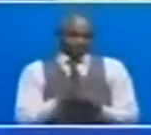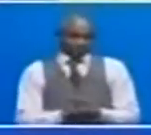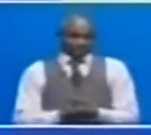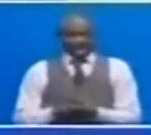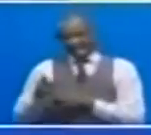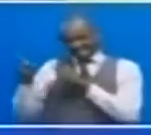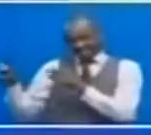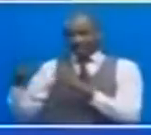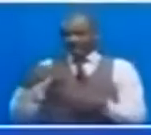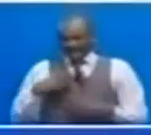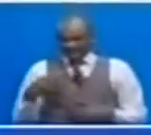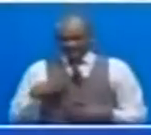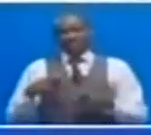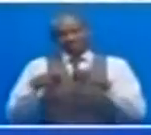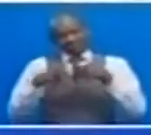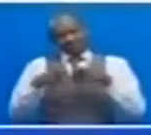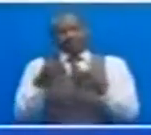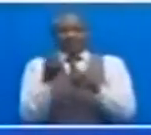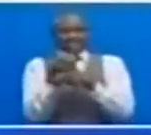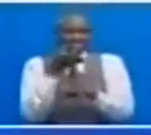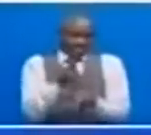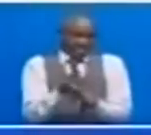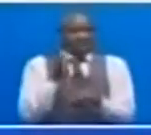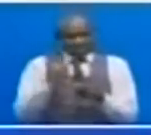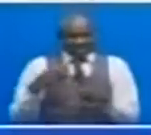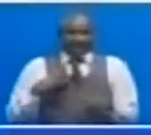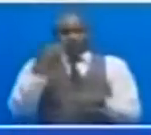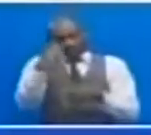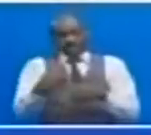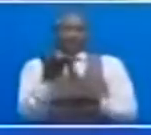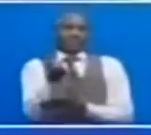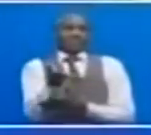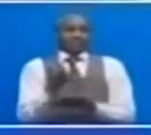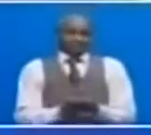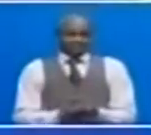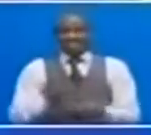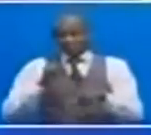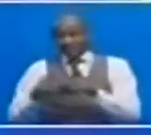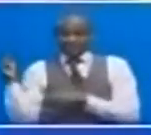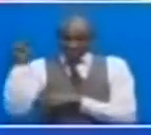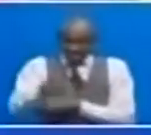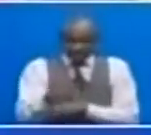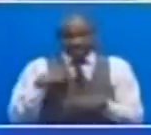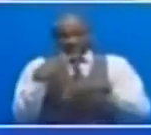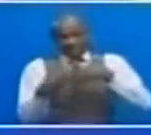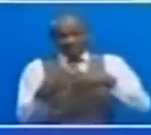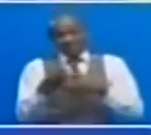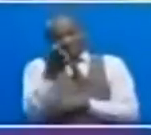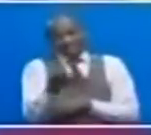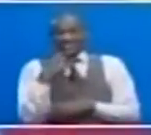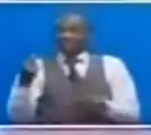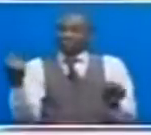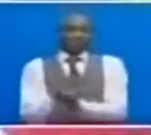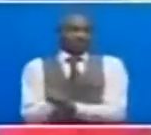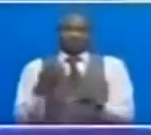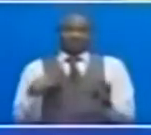says she suffers cervical cancer and was meant to have her operation done. Sasa wakati nikuja nikibleed waliniambia tuwezi nitoa kama